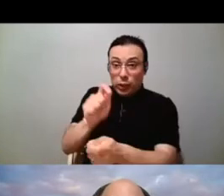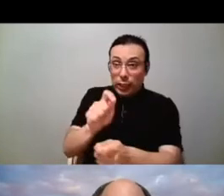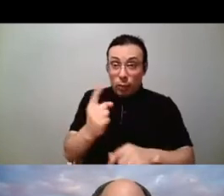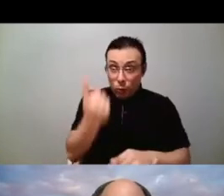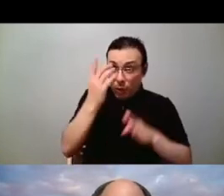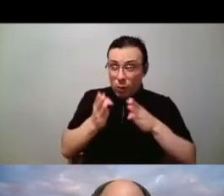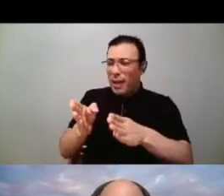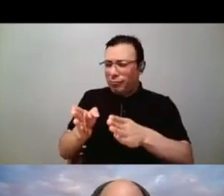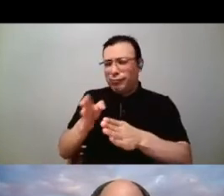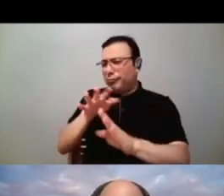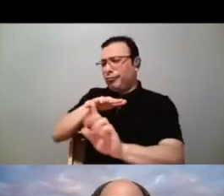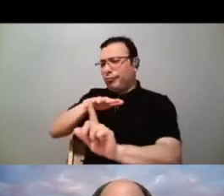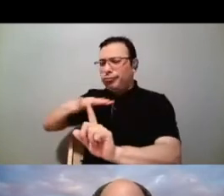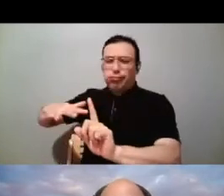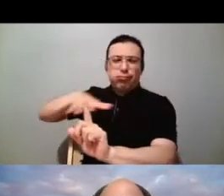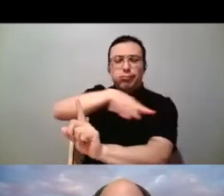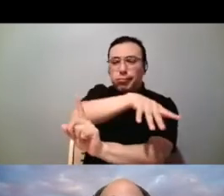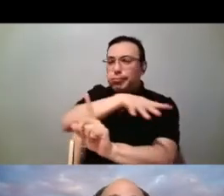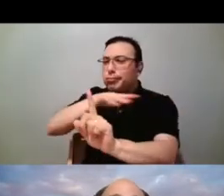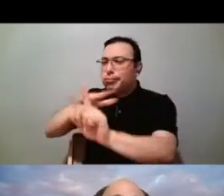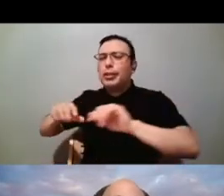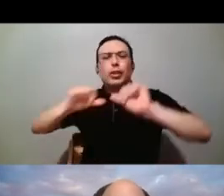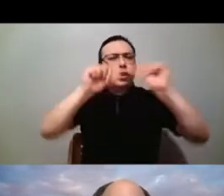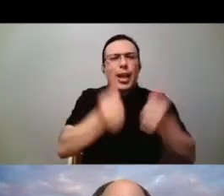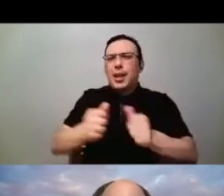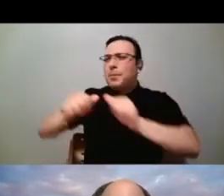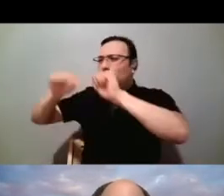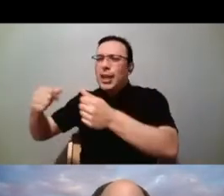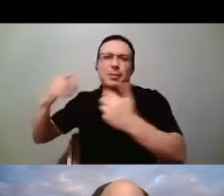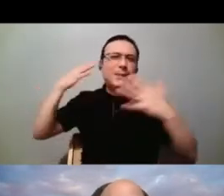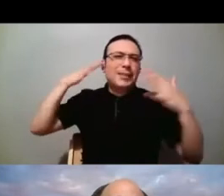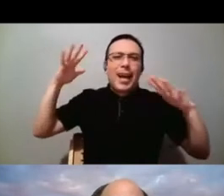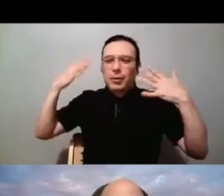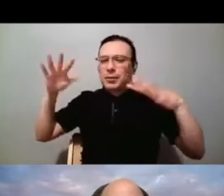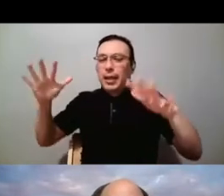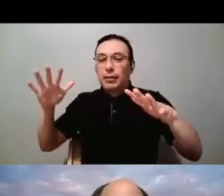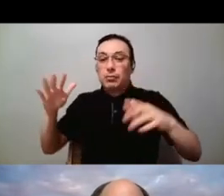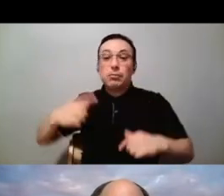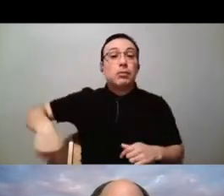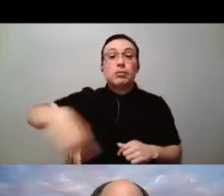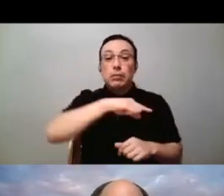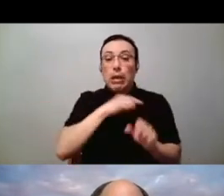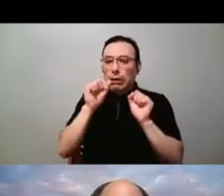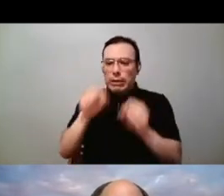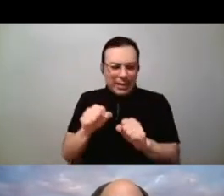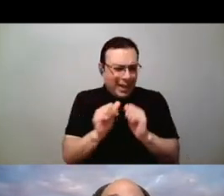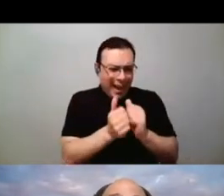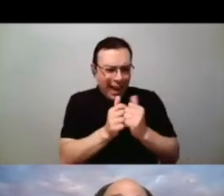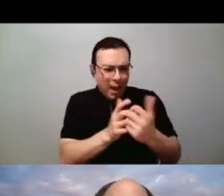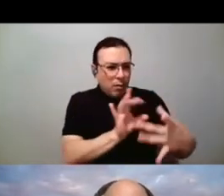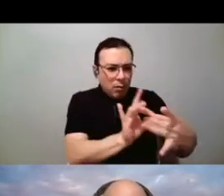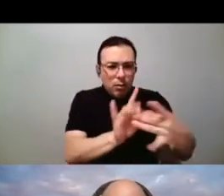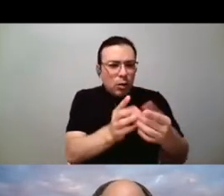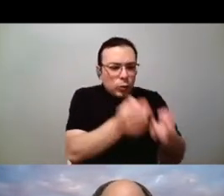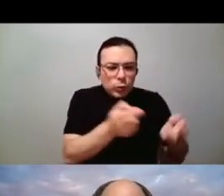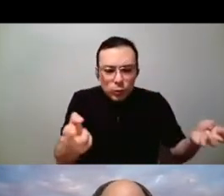and scales. We can help each other rethink and reshape our shared relationship to resources, our commitment